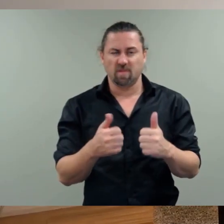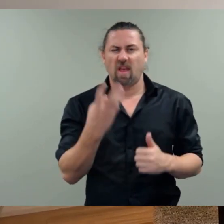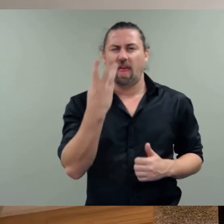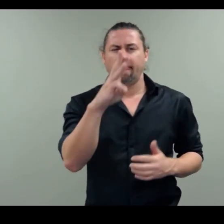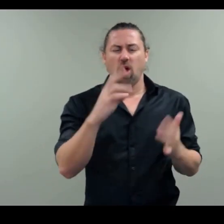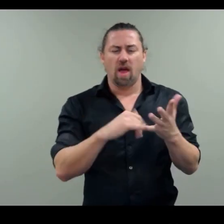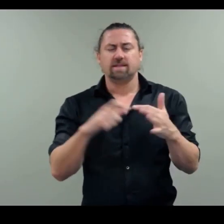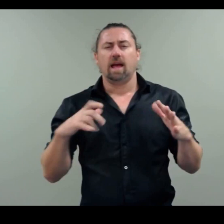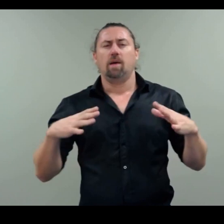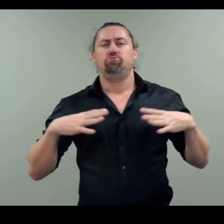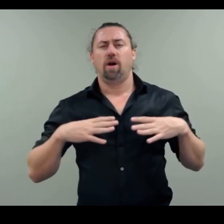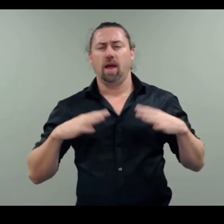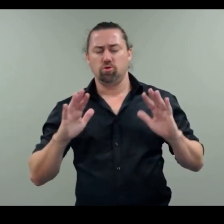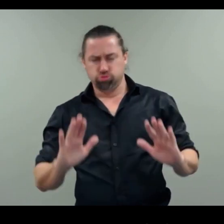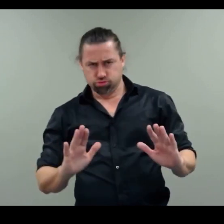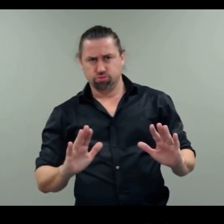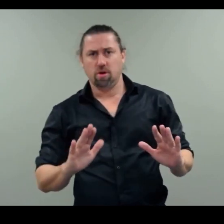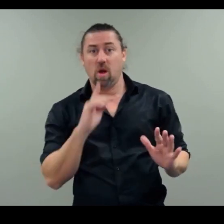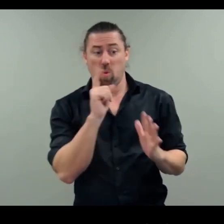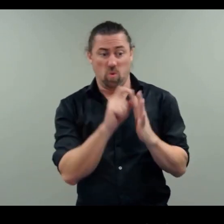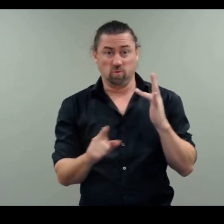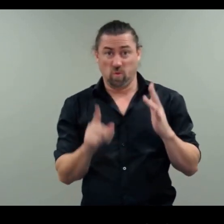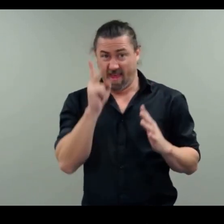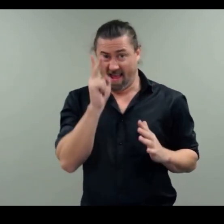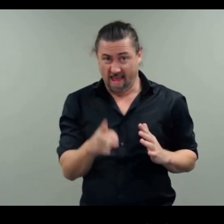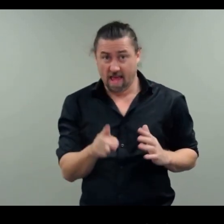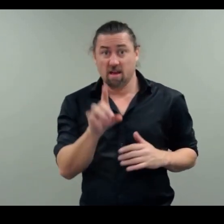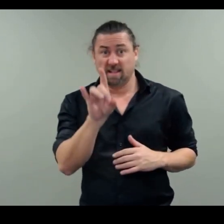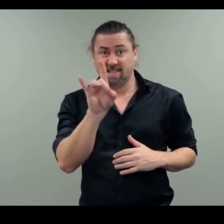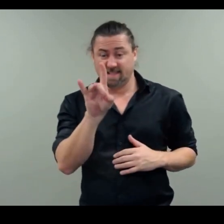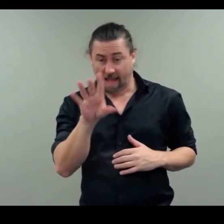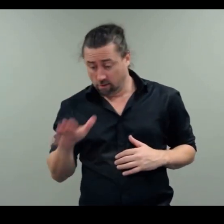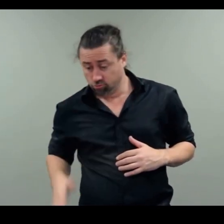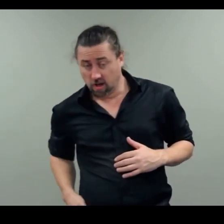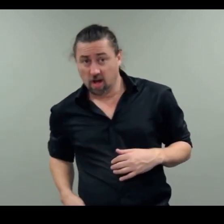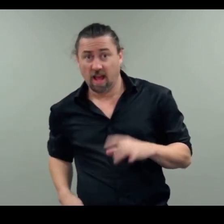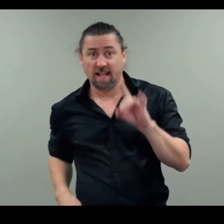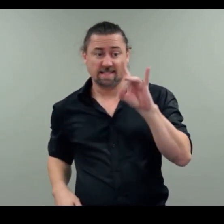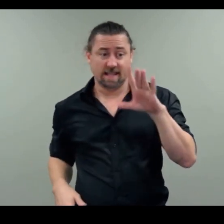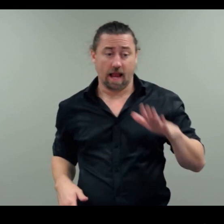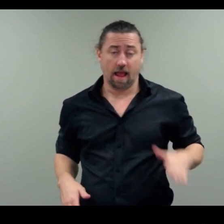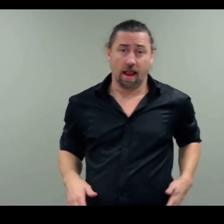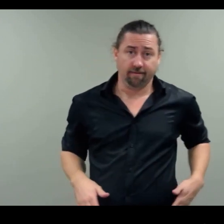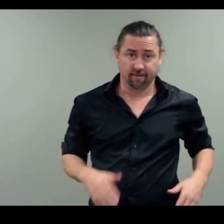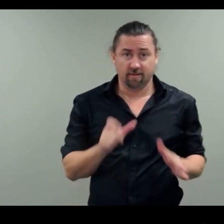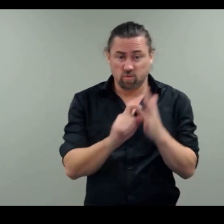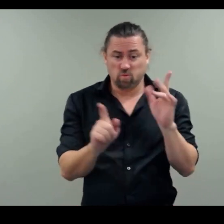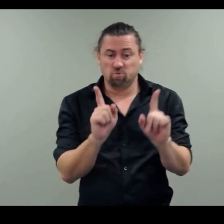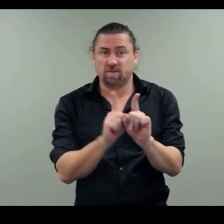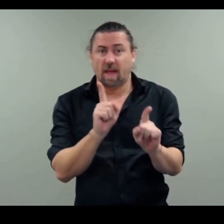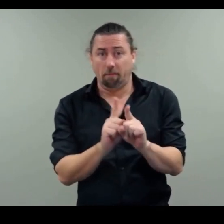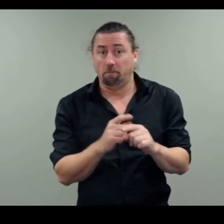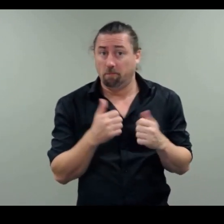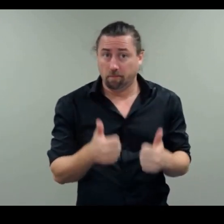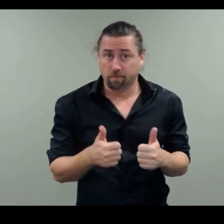Great. Let's have 30 seconds of rest and then we're going to perform this exercise another 10 times on our right side, then switch over to perform